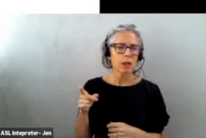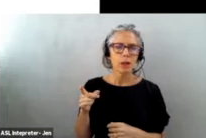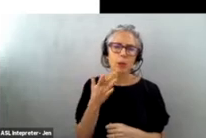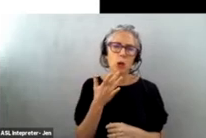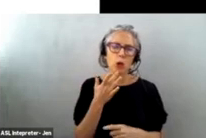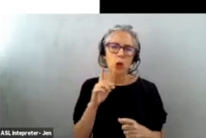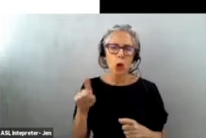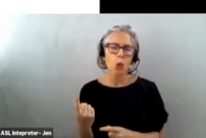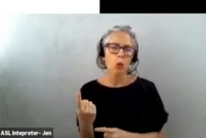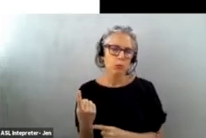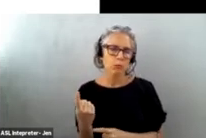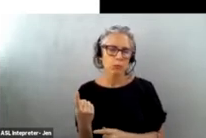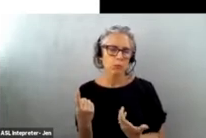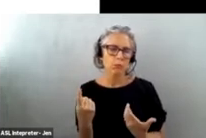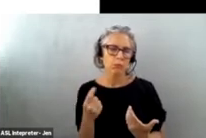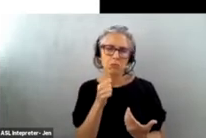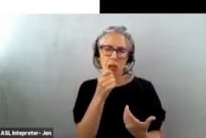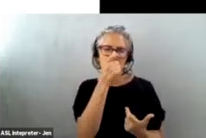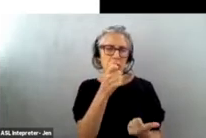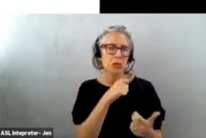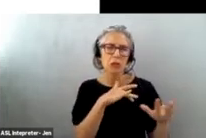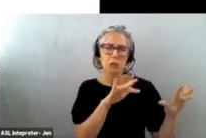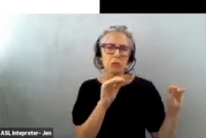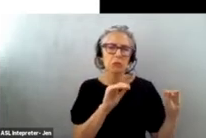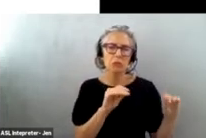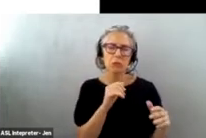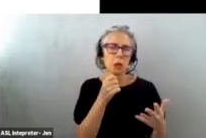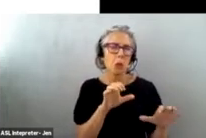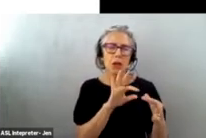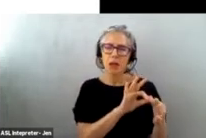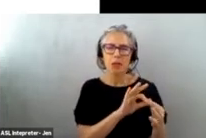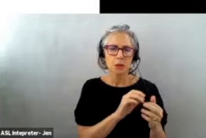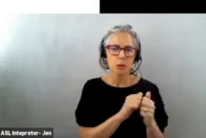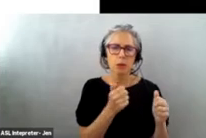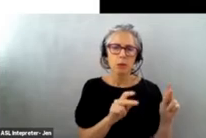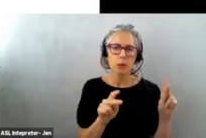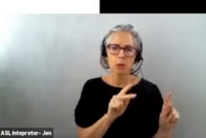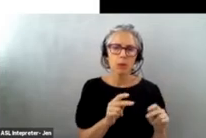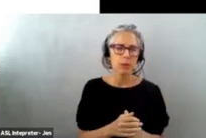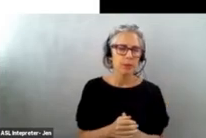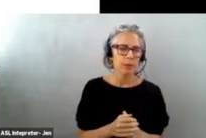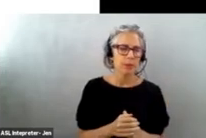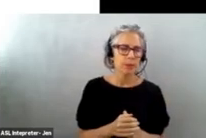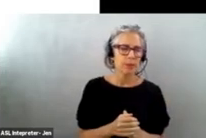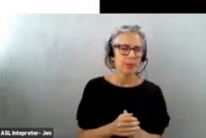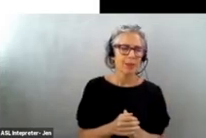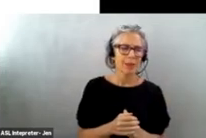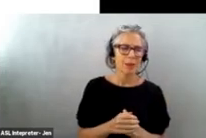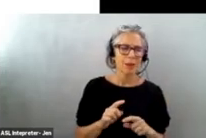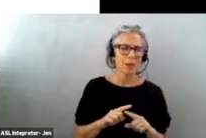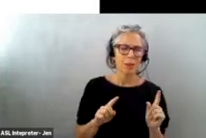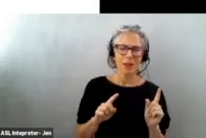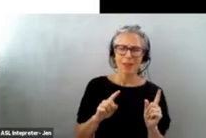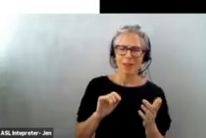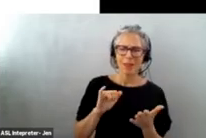prefer to always be alone and do not have empathy and do not have the desire for connection with other people. However, a lot of this